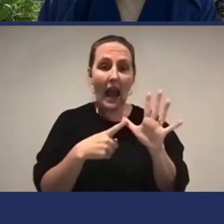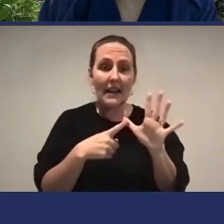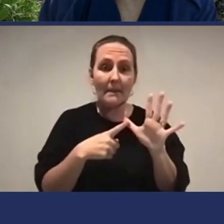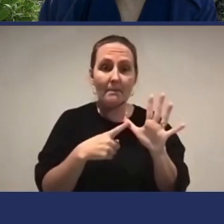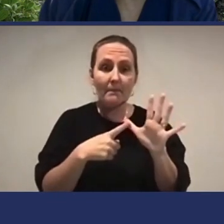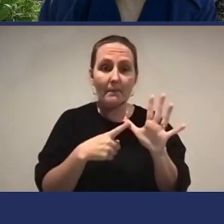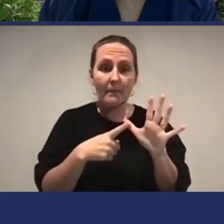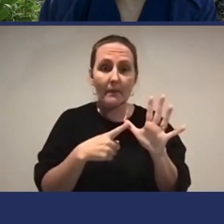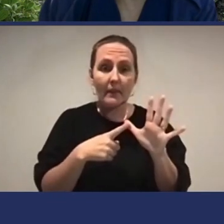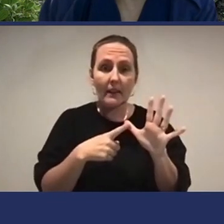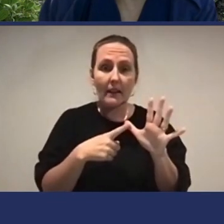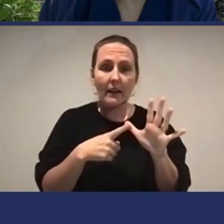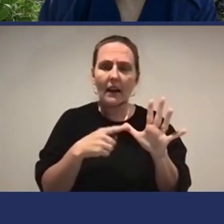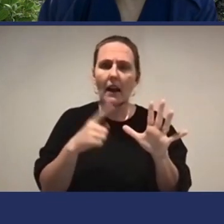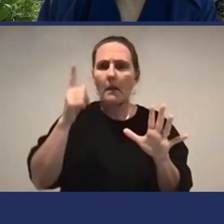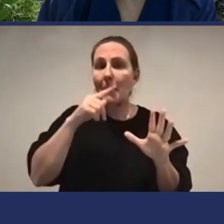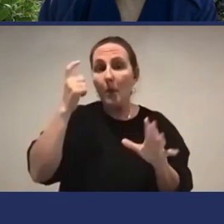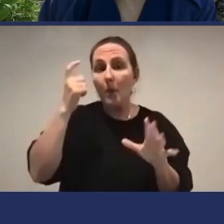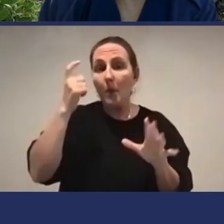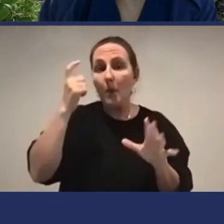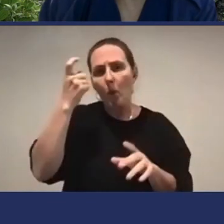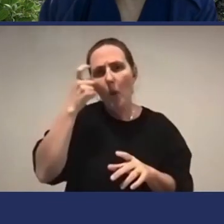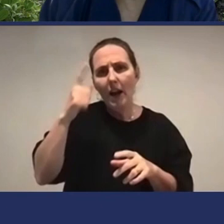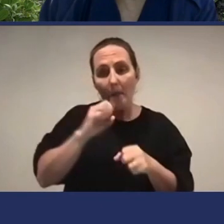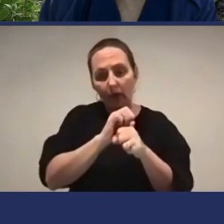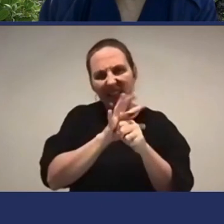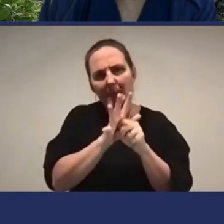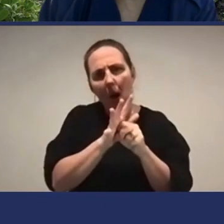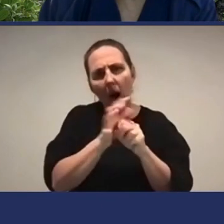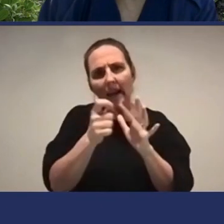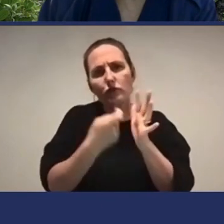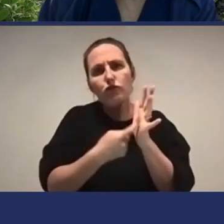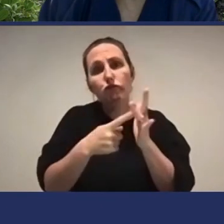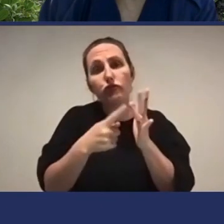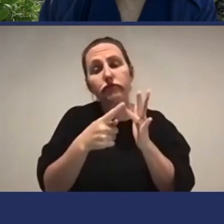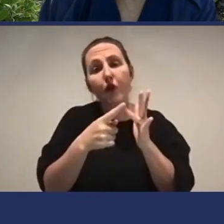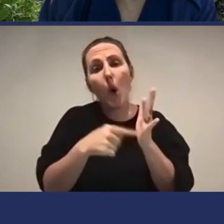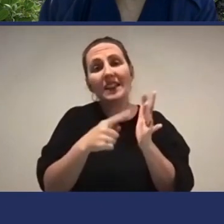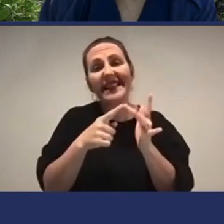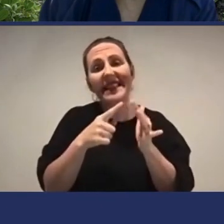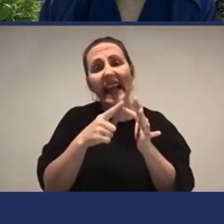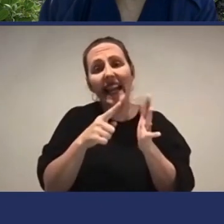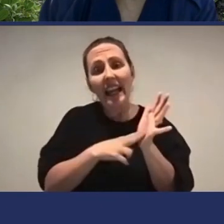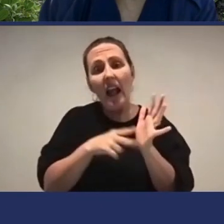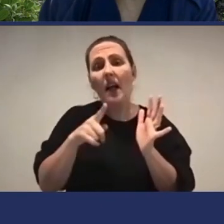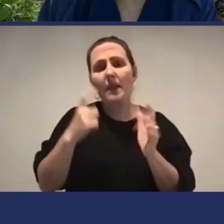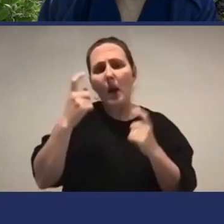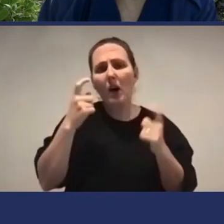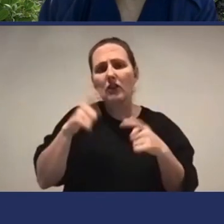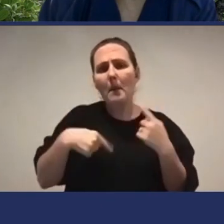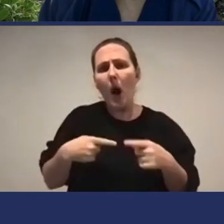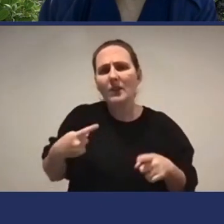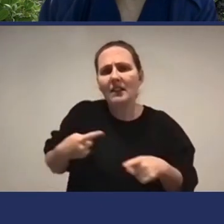one of the proteins, the spike protein, was a similar one to a placental one. They were worried about an interaction with the placenta, and that's where all